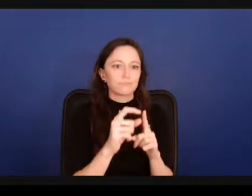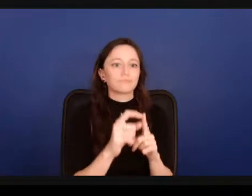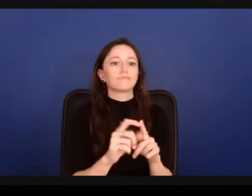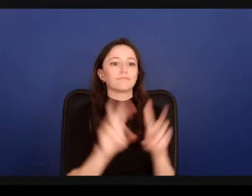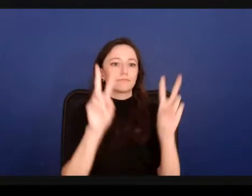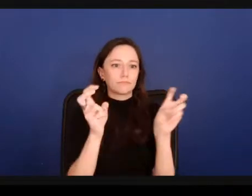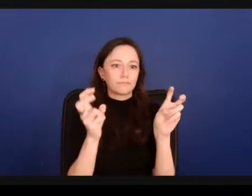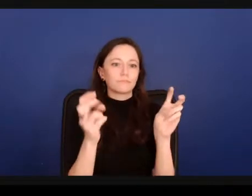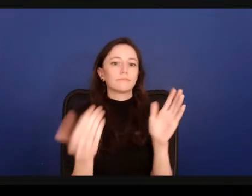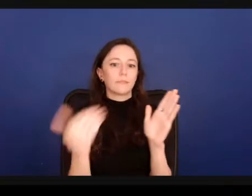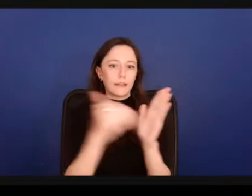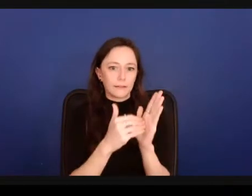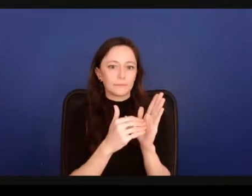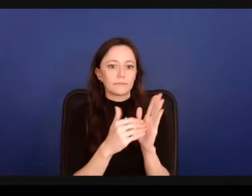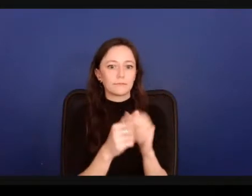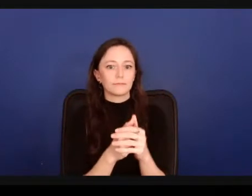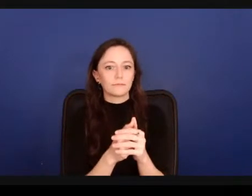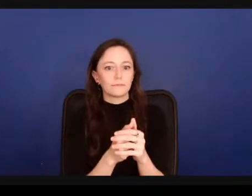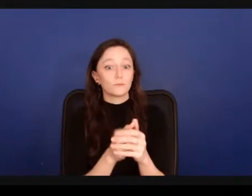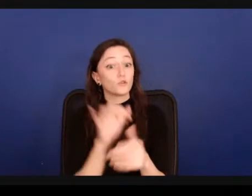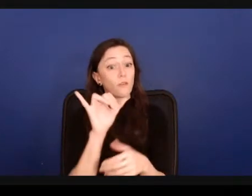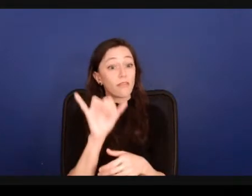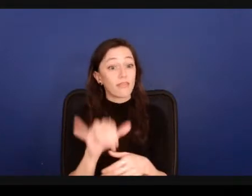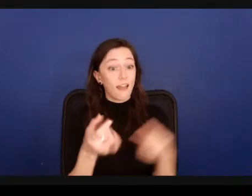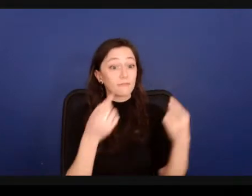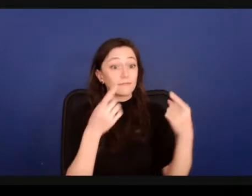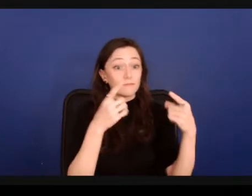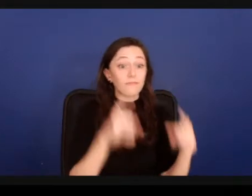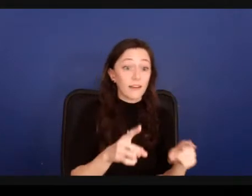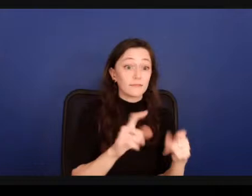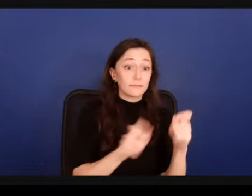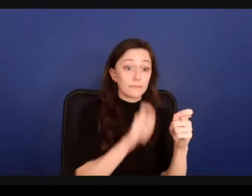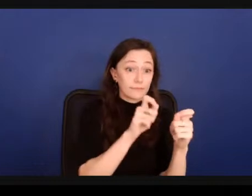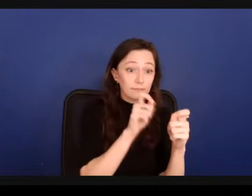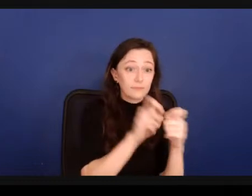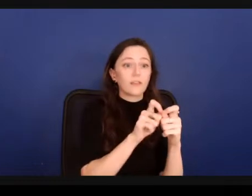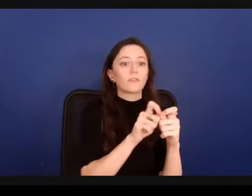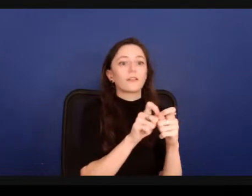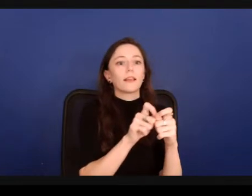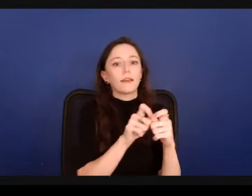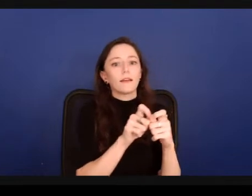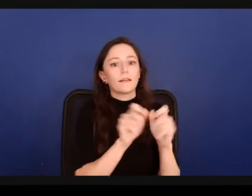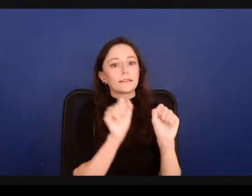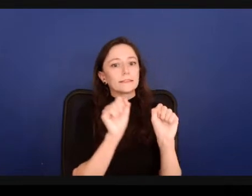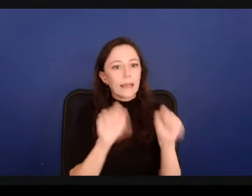that particular event led to an intrusion, but it's possible others could lead to an eruption.